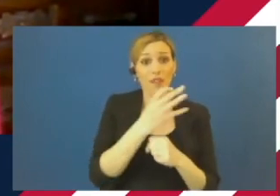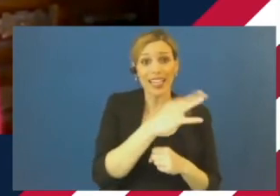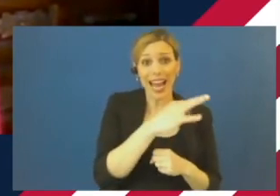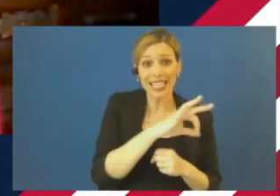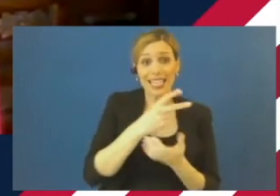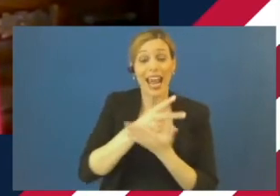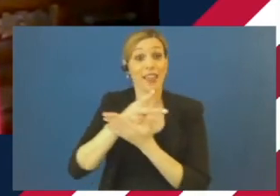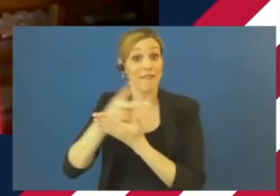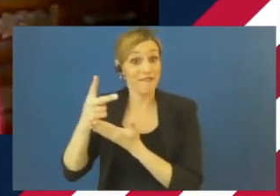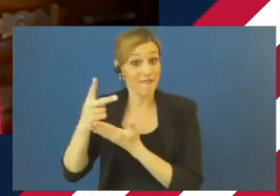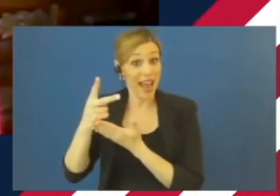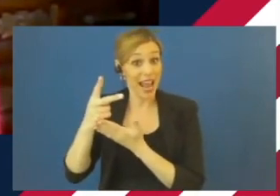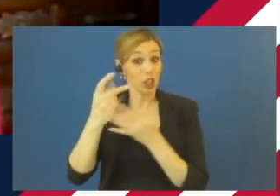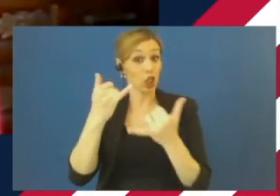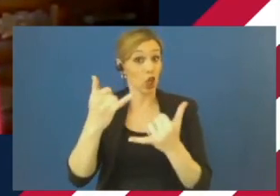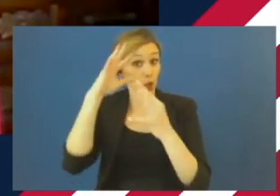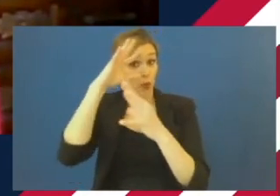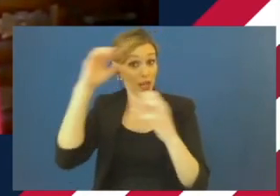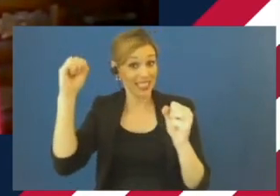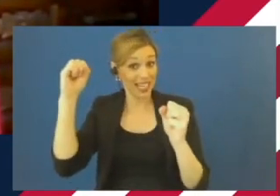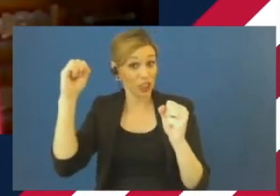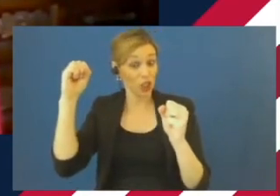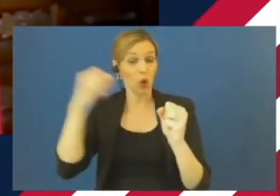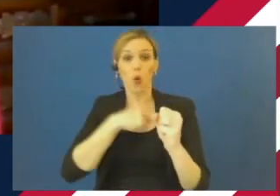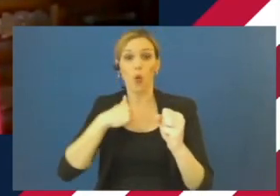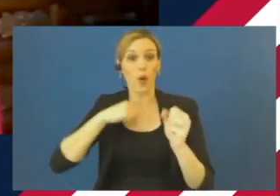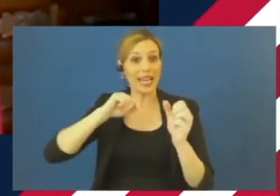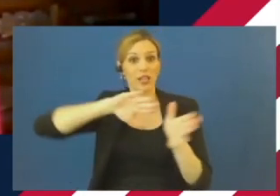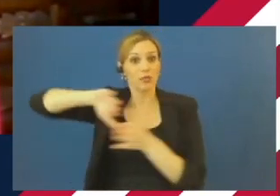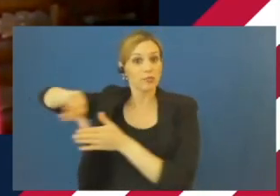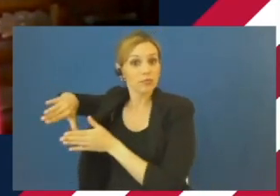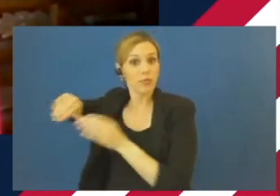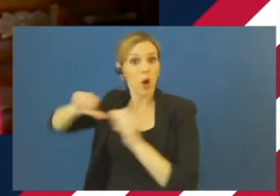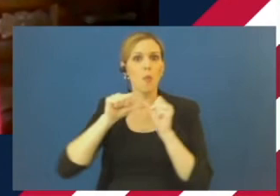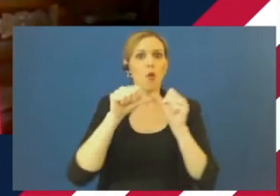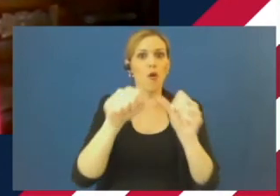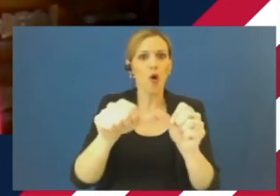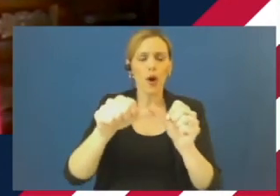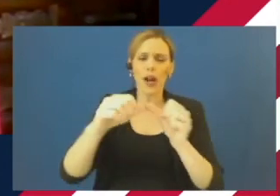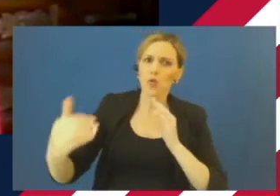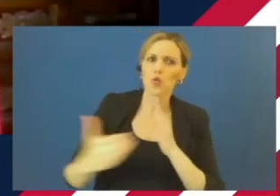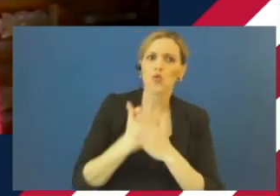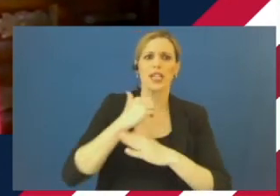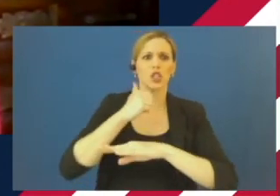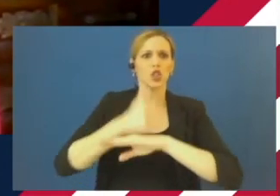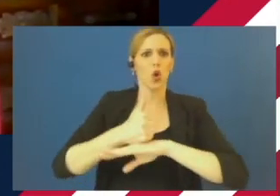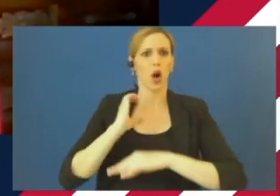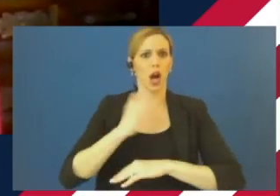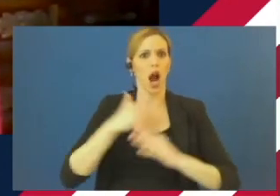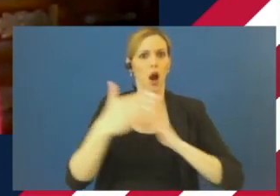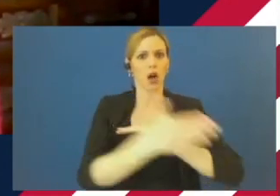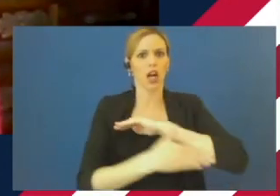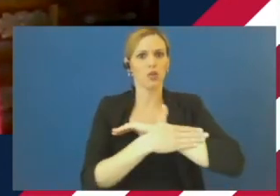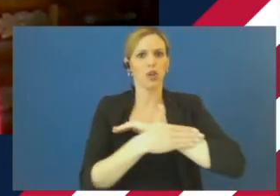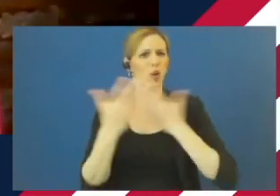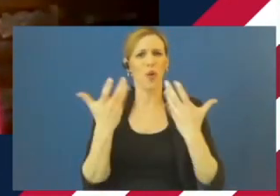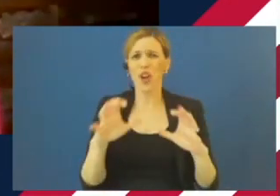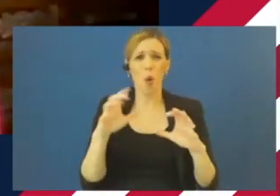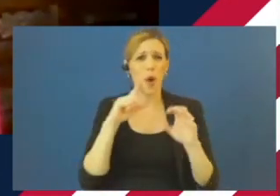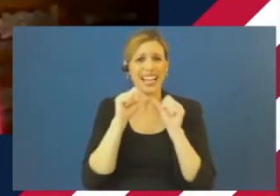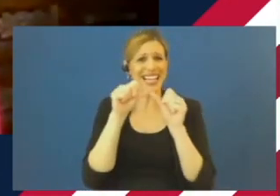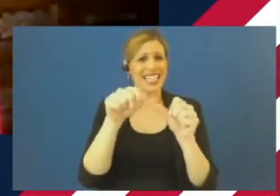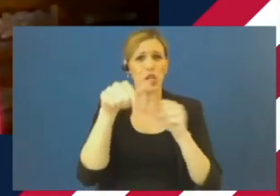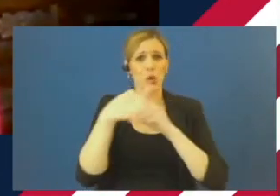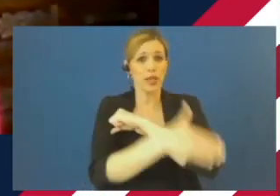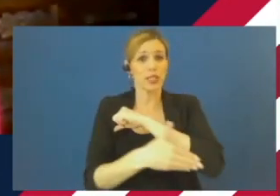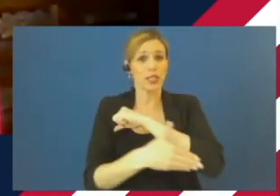administration, we need to restore a country that is better than it was, because we don't want a new normal that looks like the same old, same old. We want to build the future